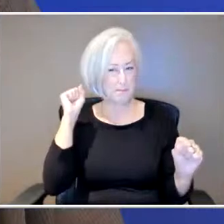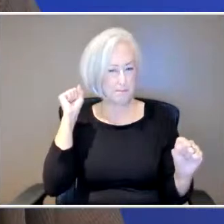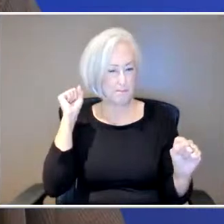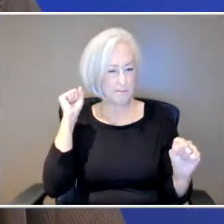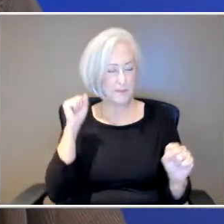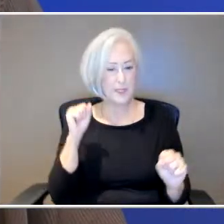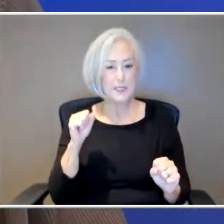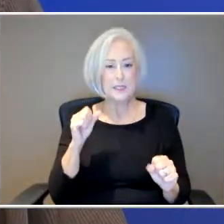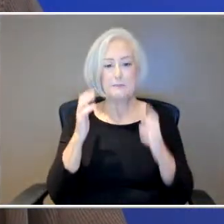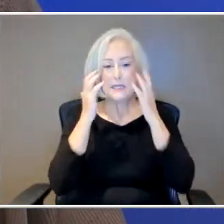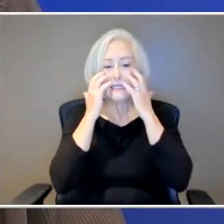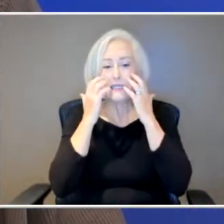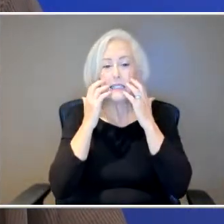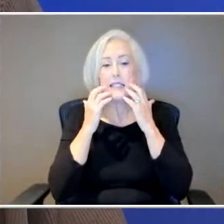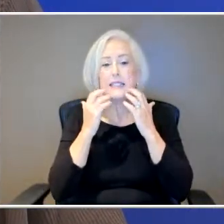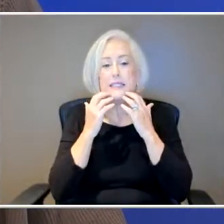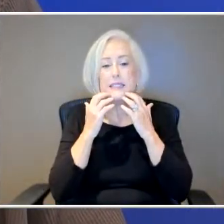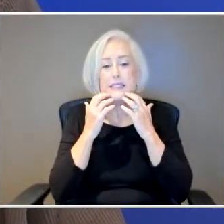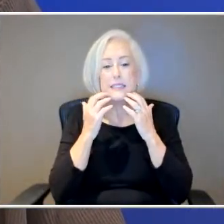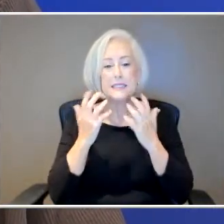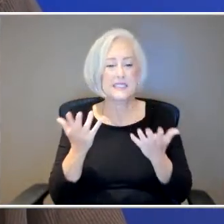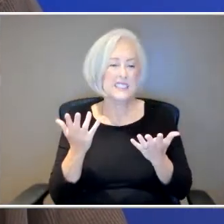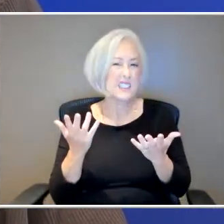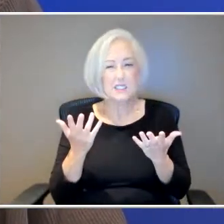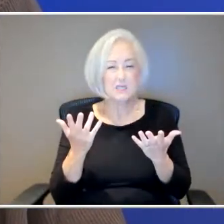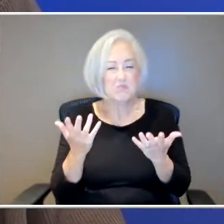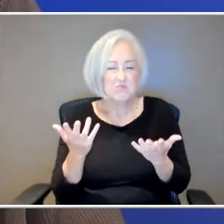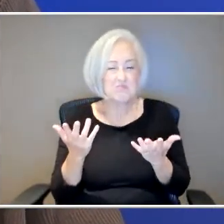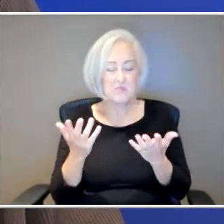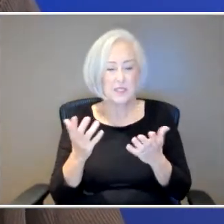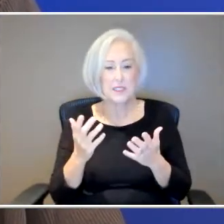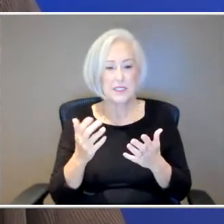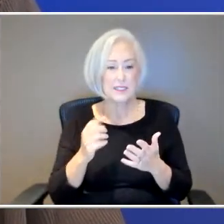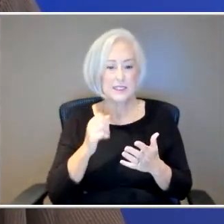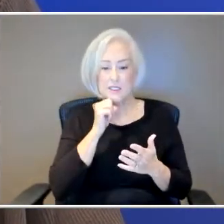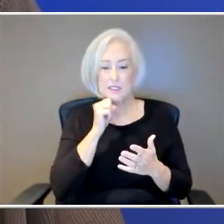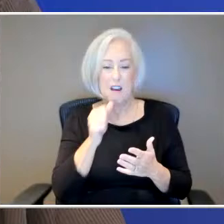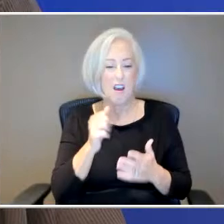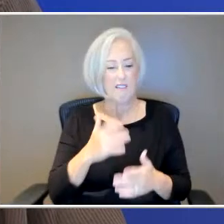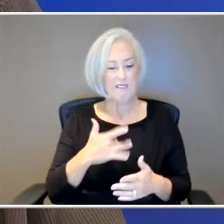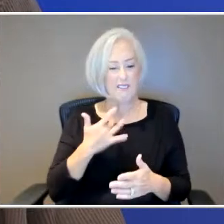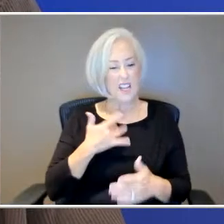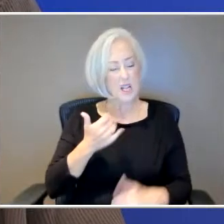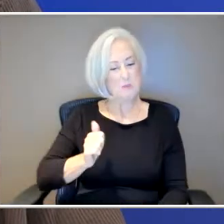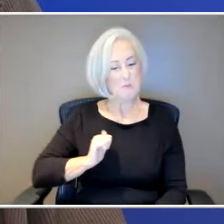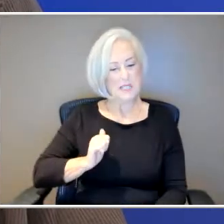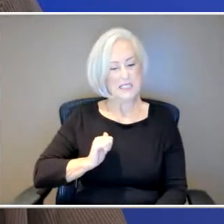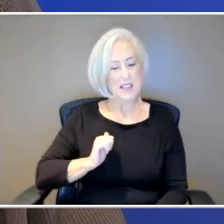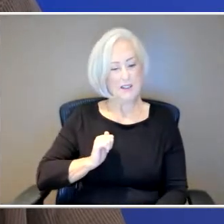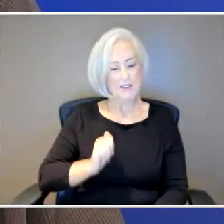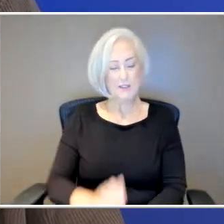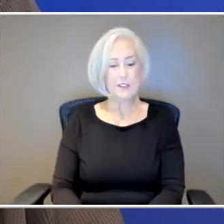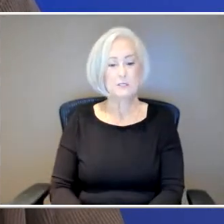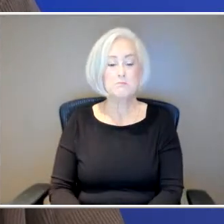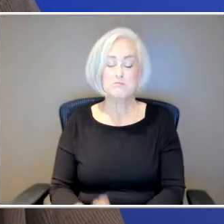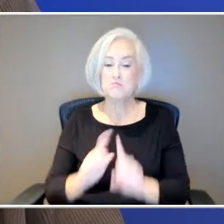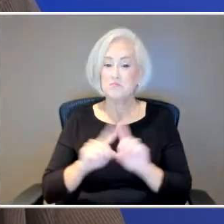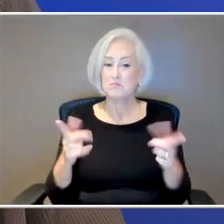on my skin, and just I don't feel myself. And so, but now I'm